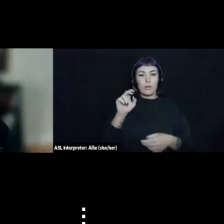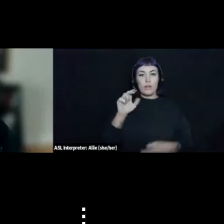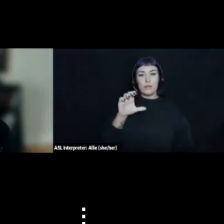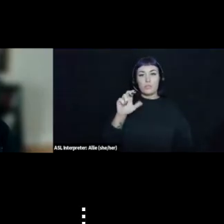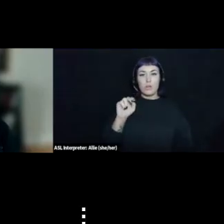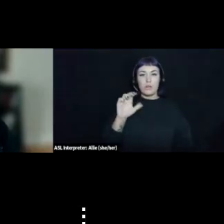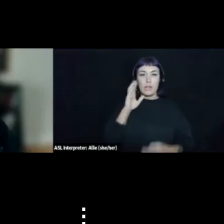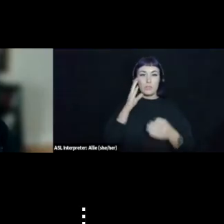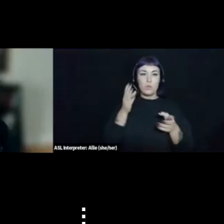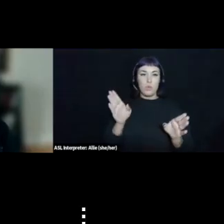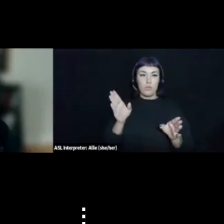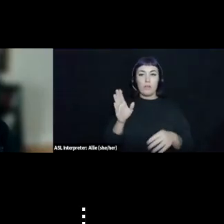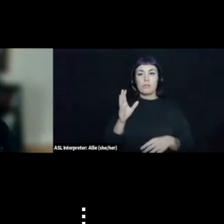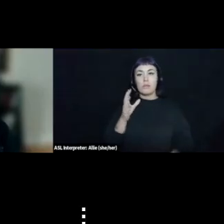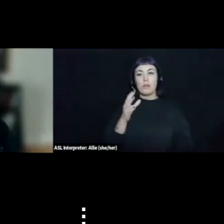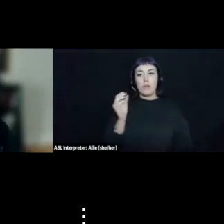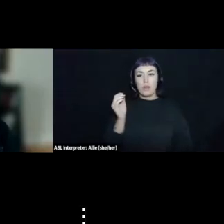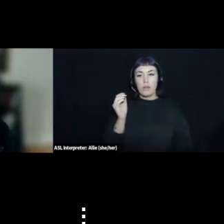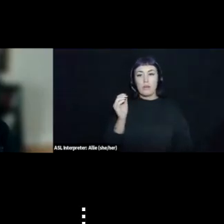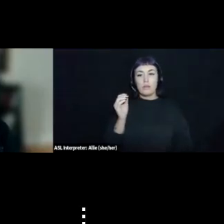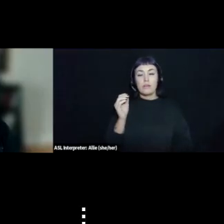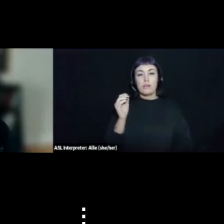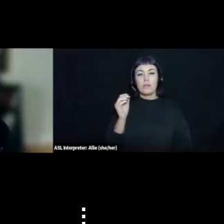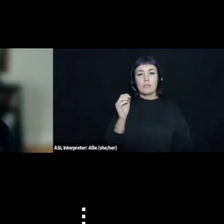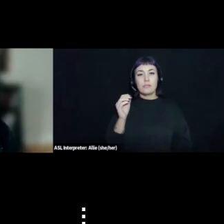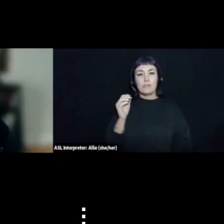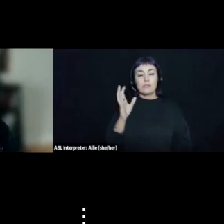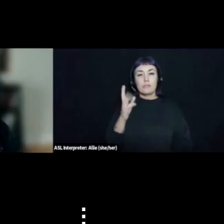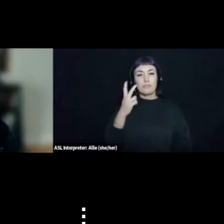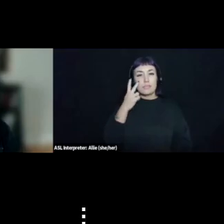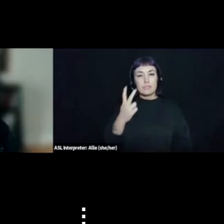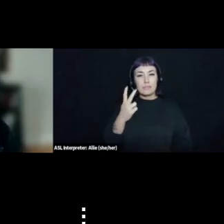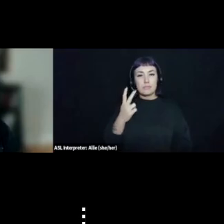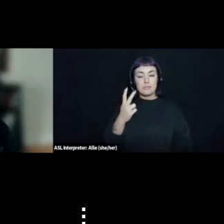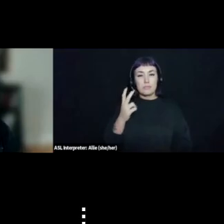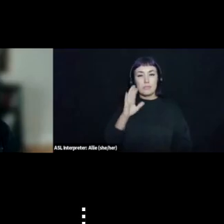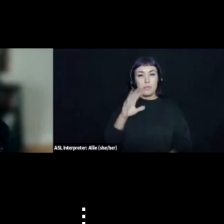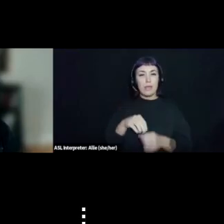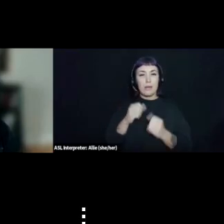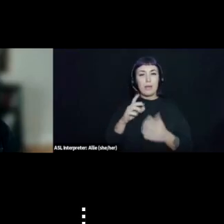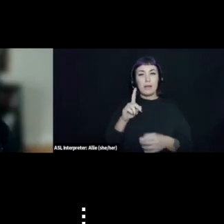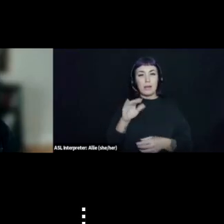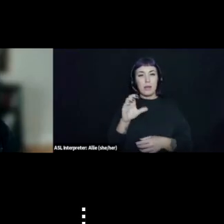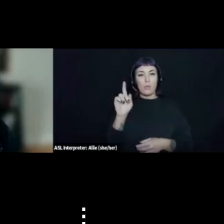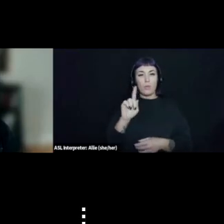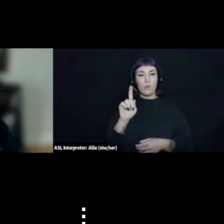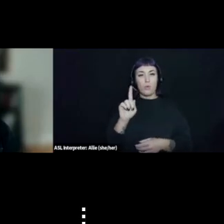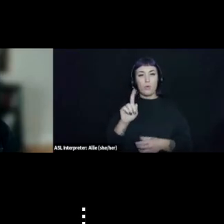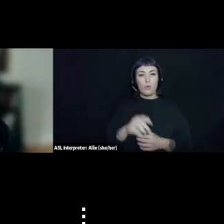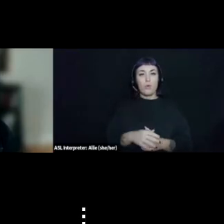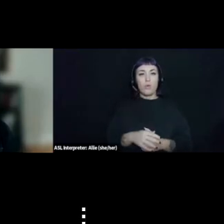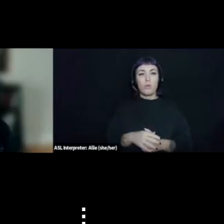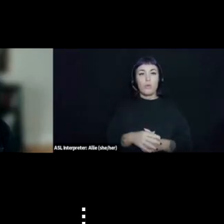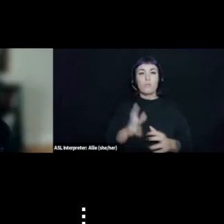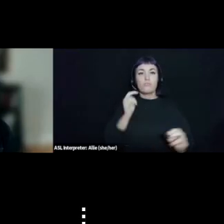as a whole, as well as kind of having seen / being in a lot of dynamics where the negotiations